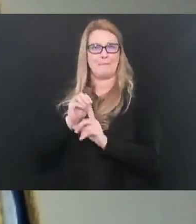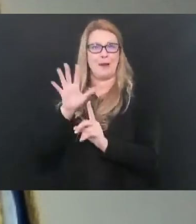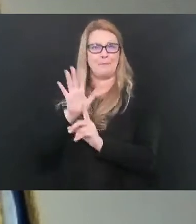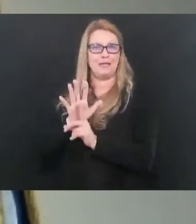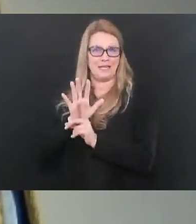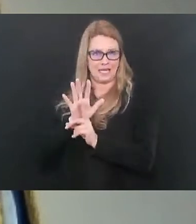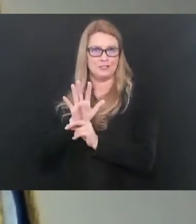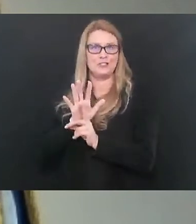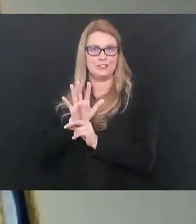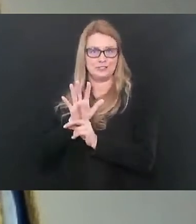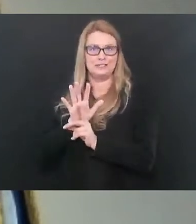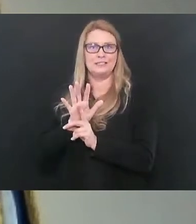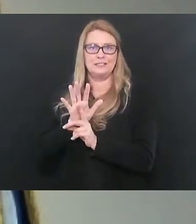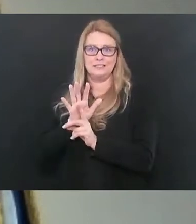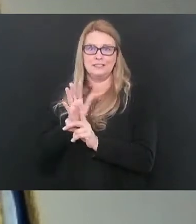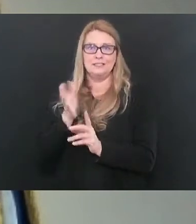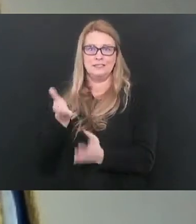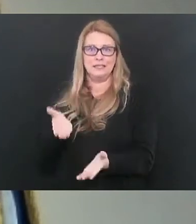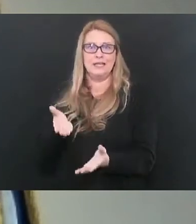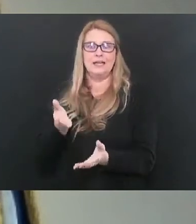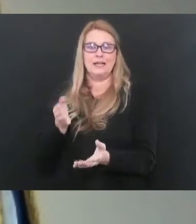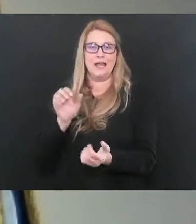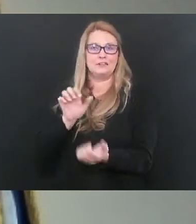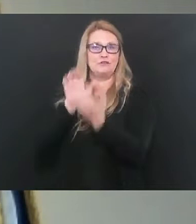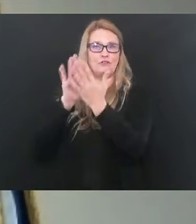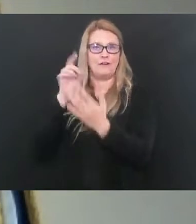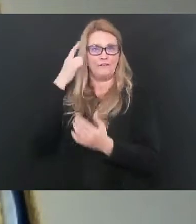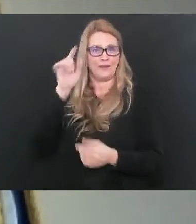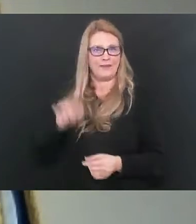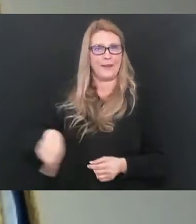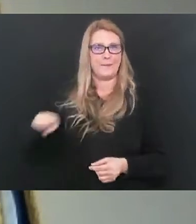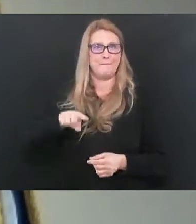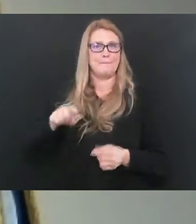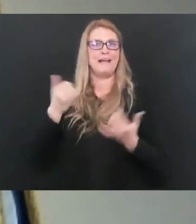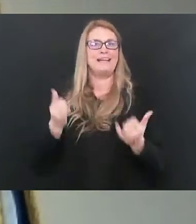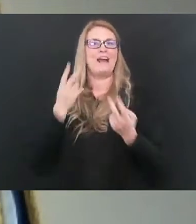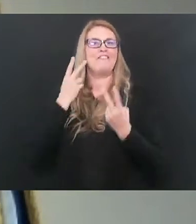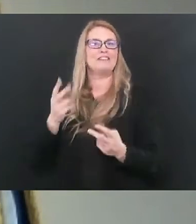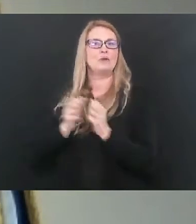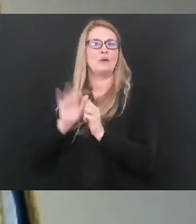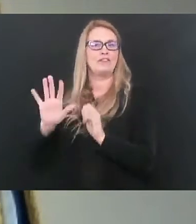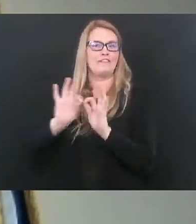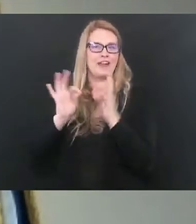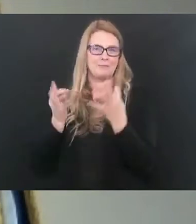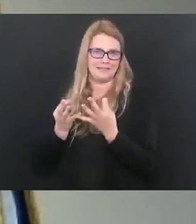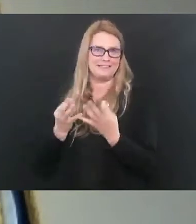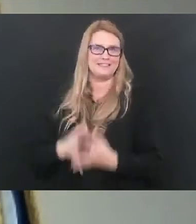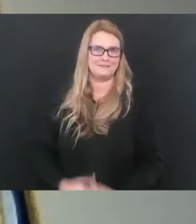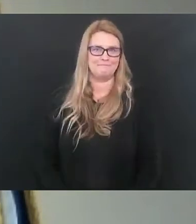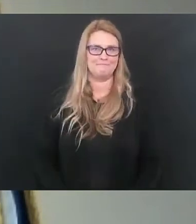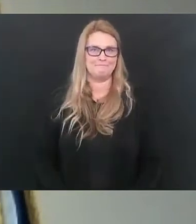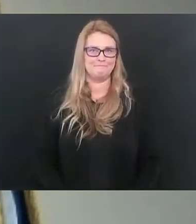this, for COVID, for this disease, can now enjoy visiting with their families. So thank you very much.